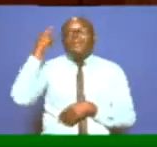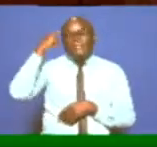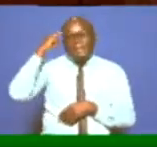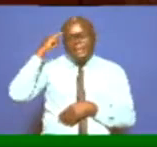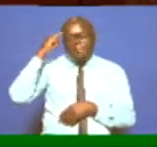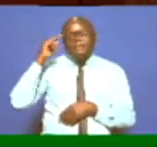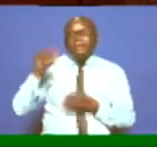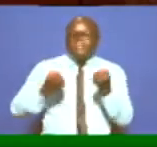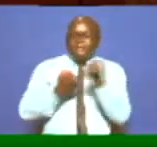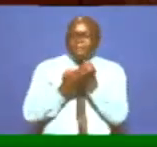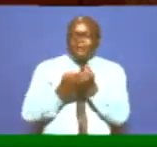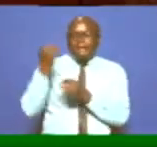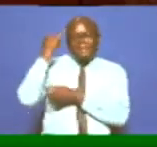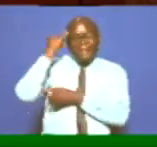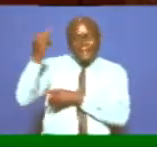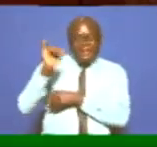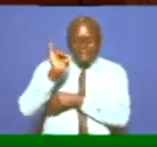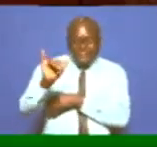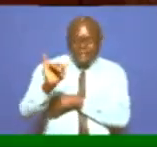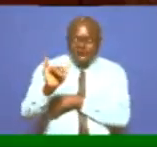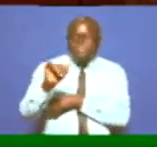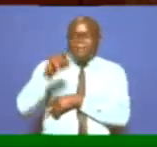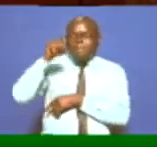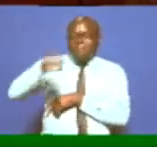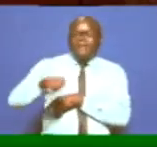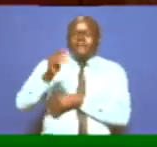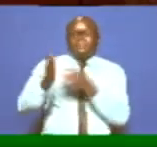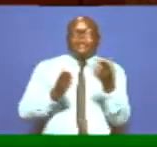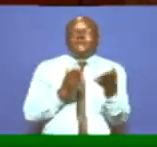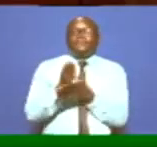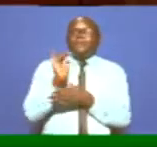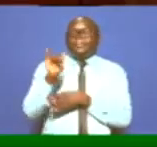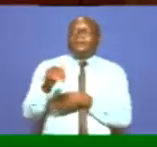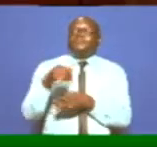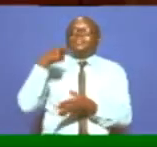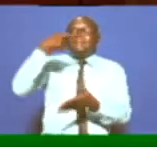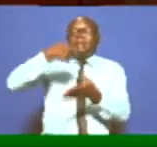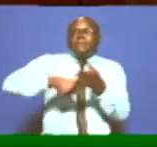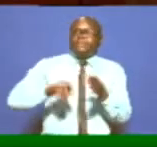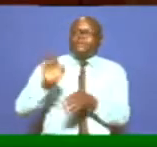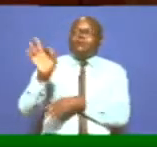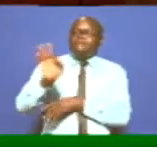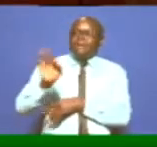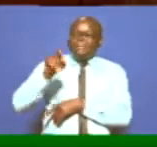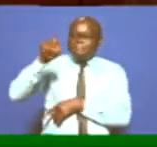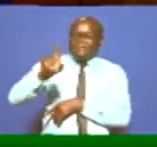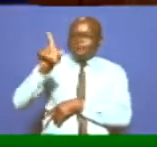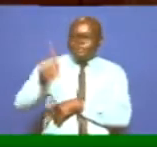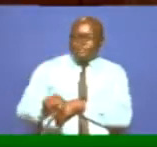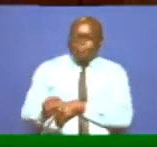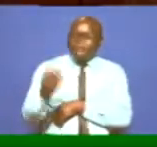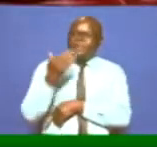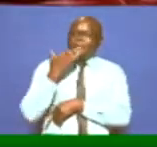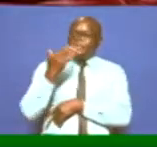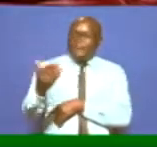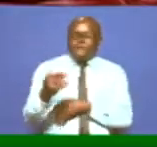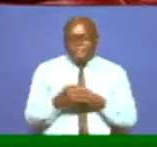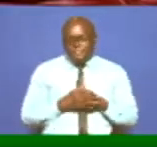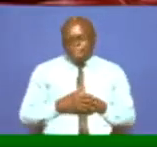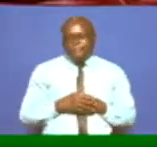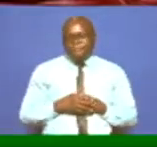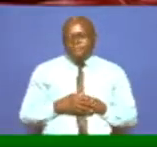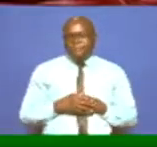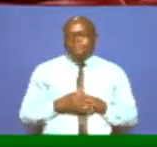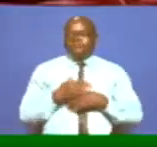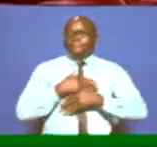idea. I think that we should ensure that the prices of fertilizers come down. Thank you. Honorable Lento Imaga.